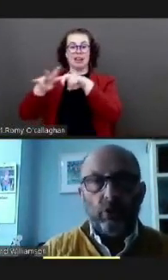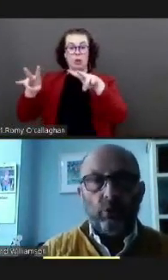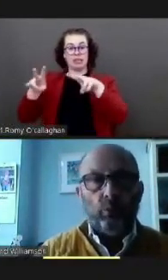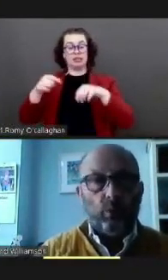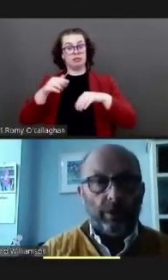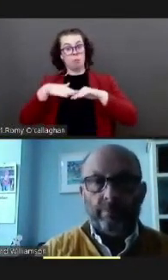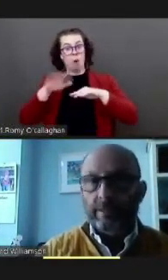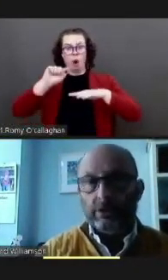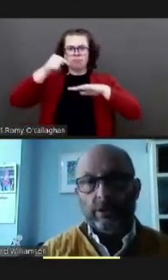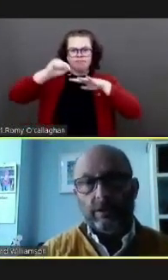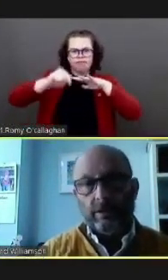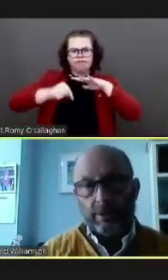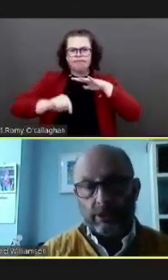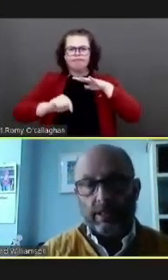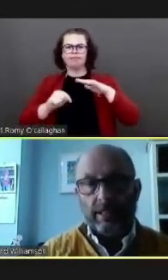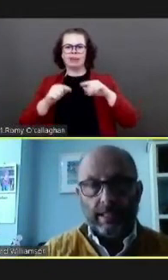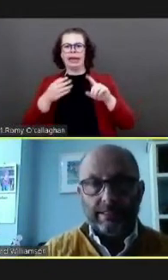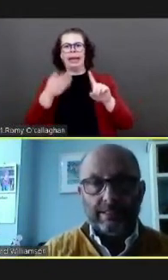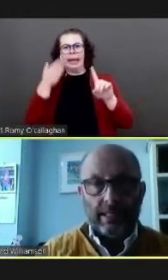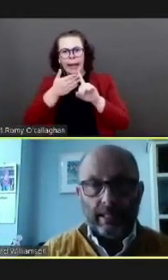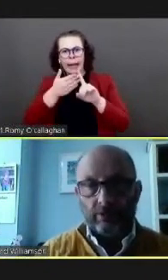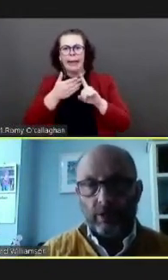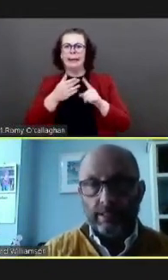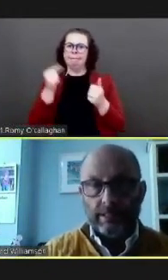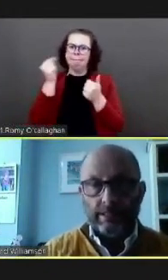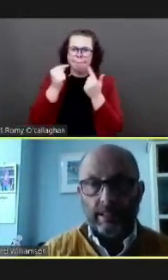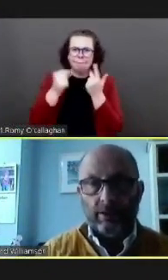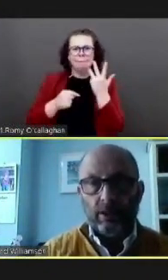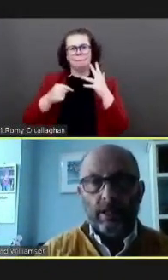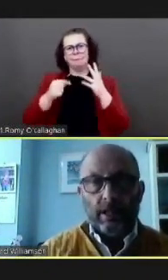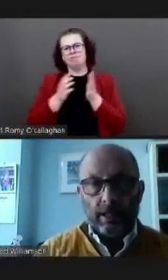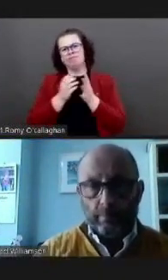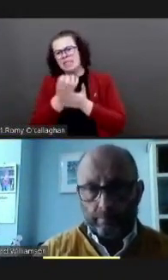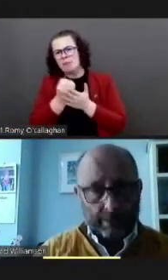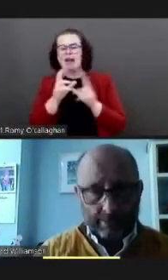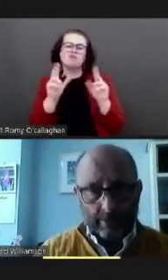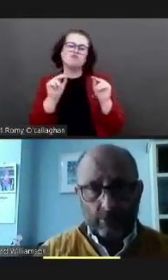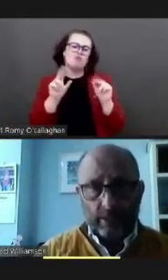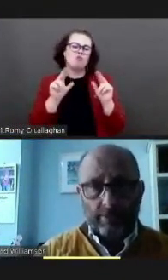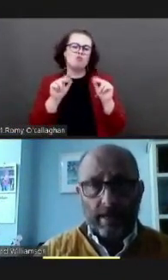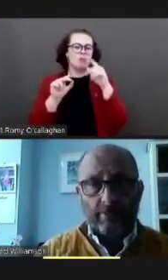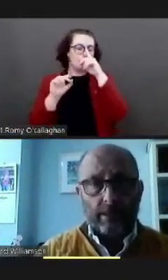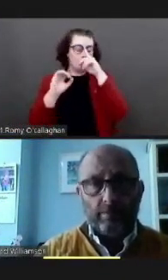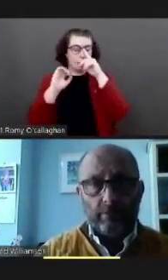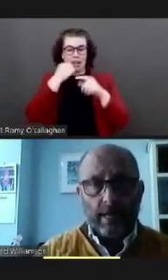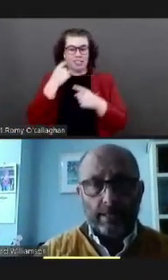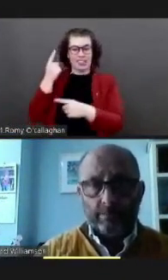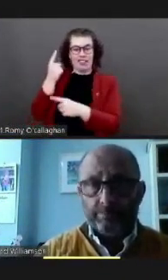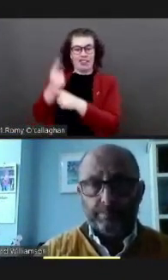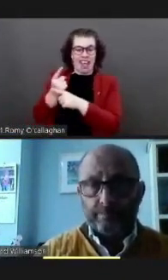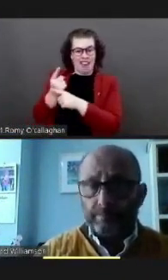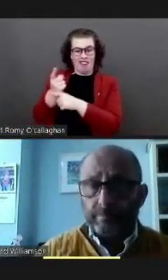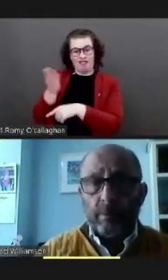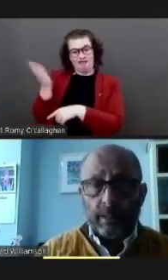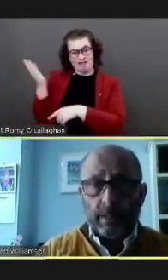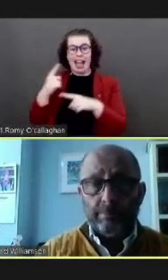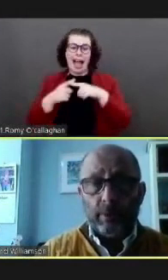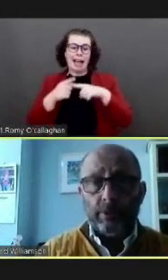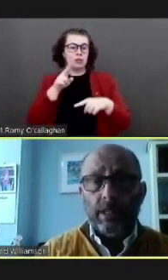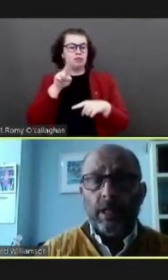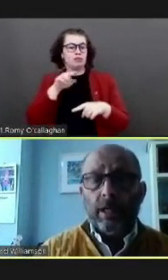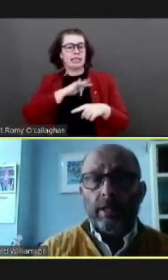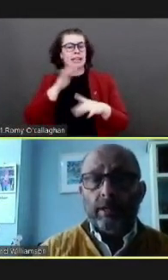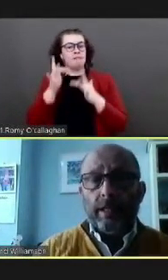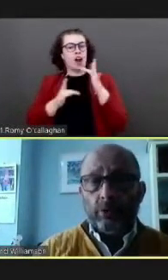go through what the vision and the mission is in great detail, because those are there and can be read. But